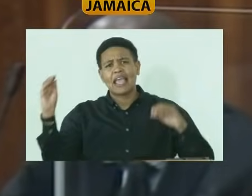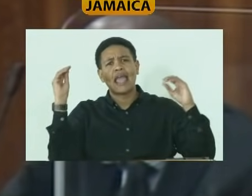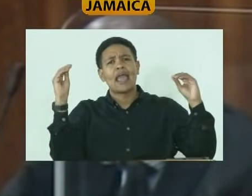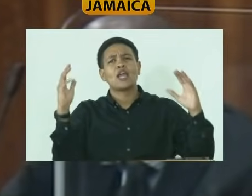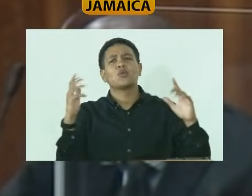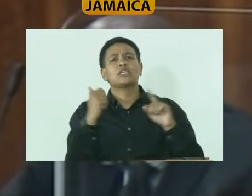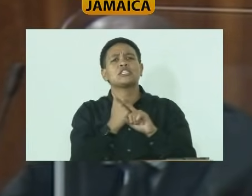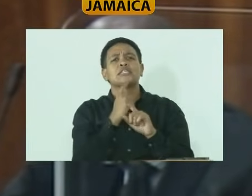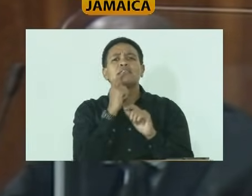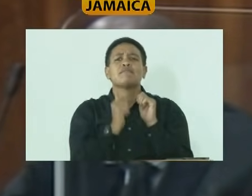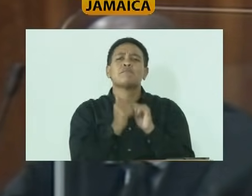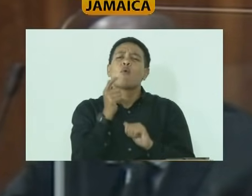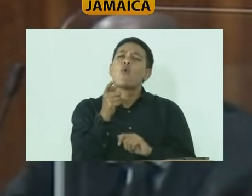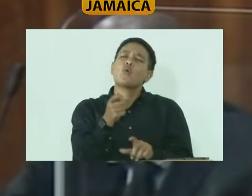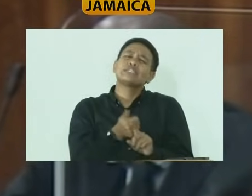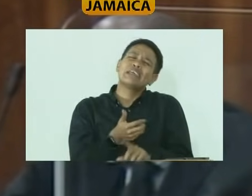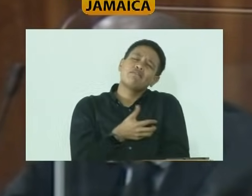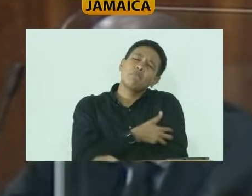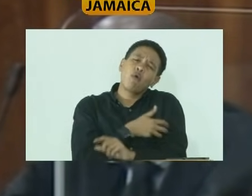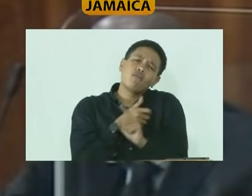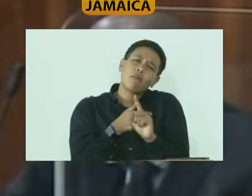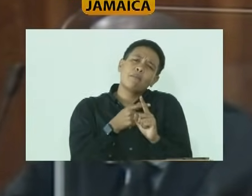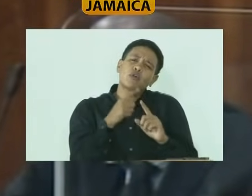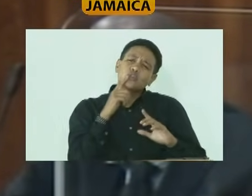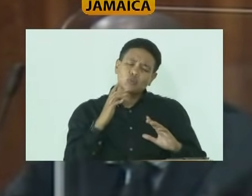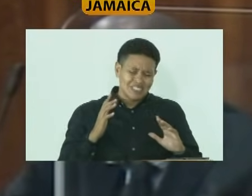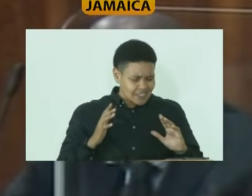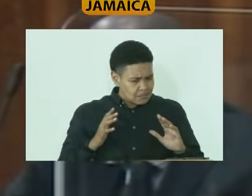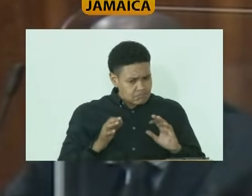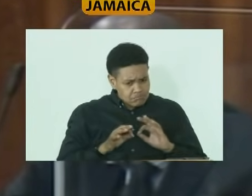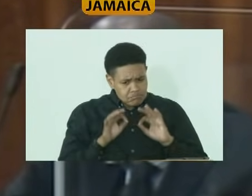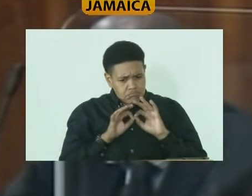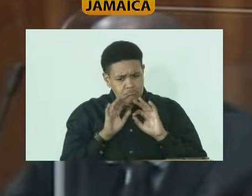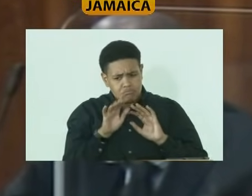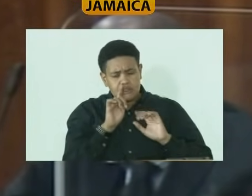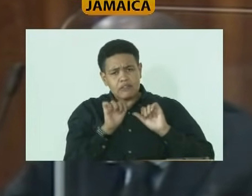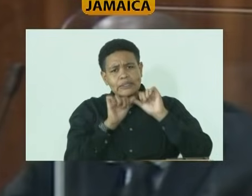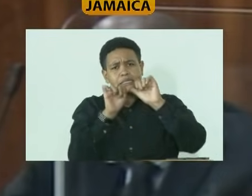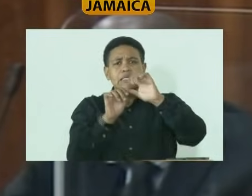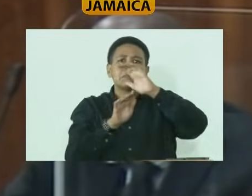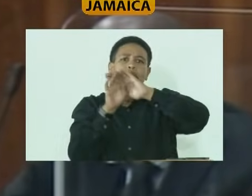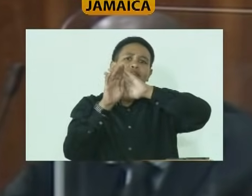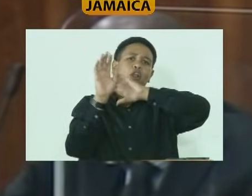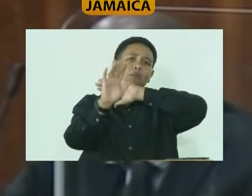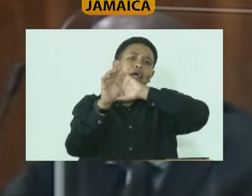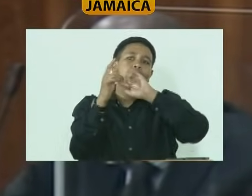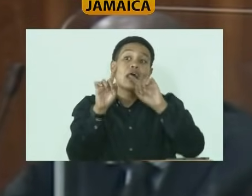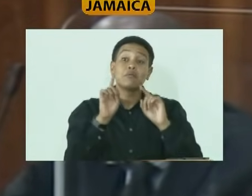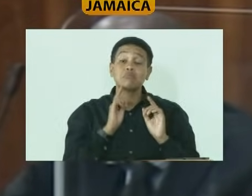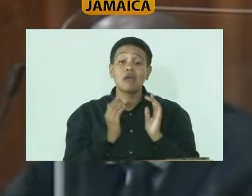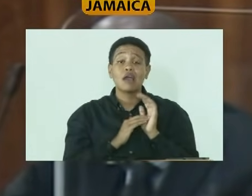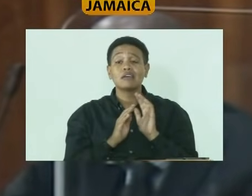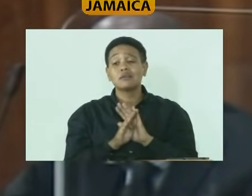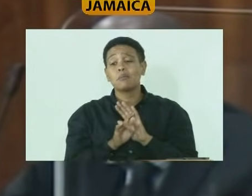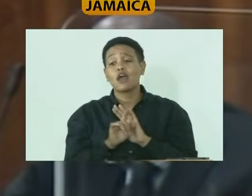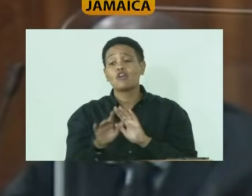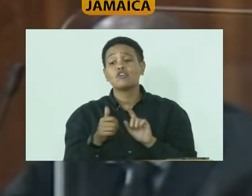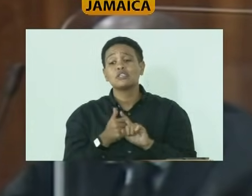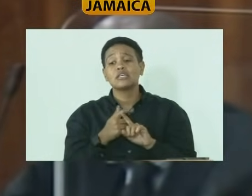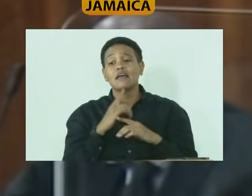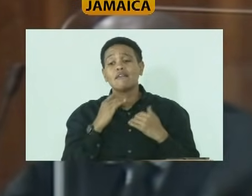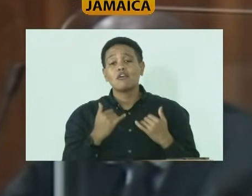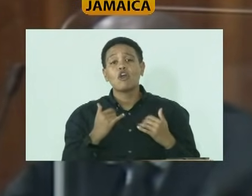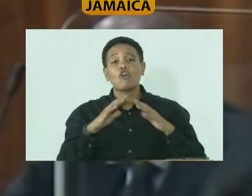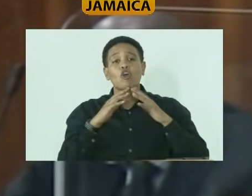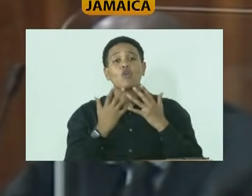Education is one of the most powerful and proven vehicles for sustainable development. Against the backdrop of the current